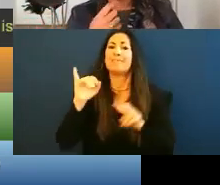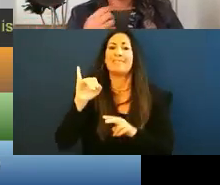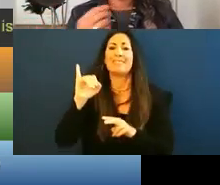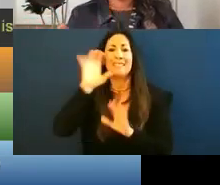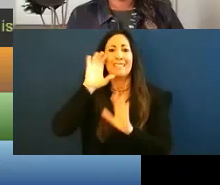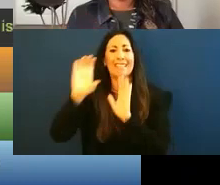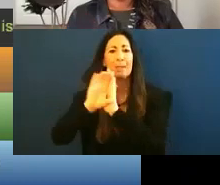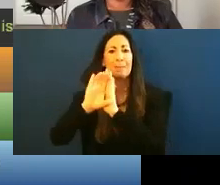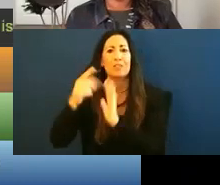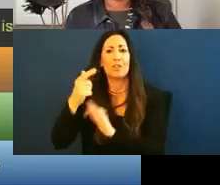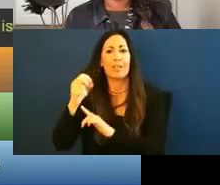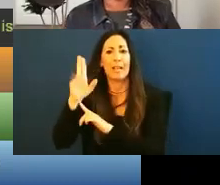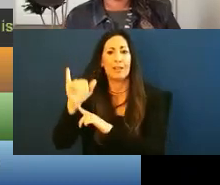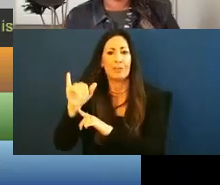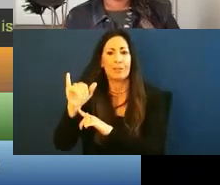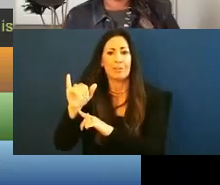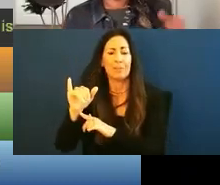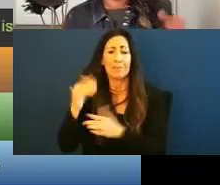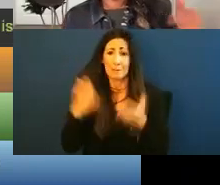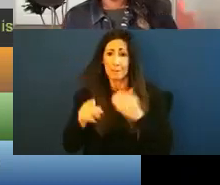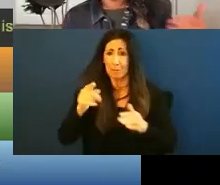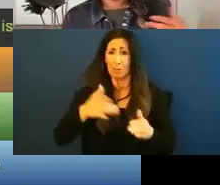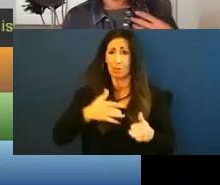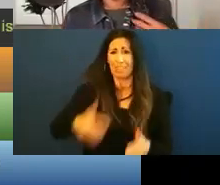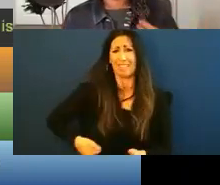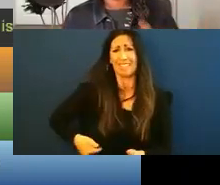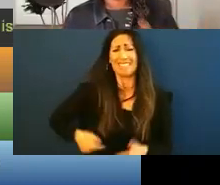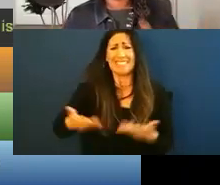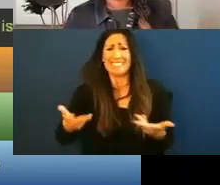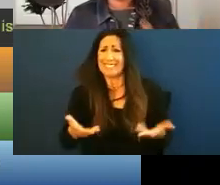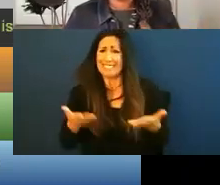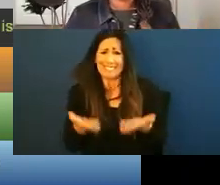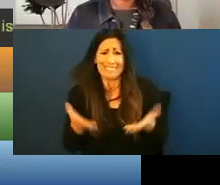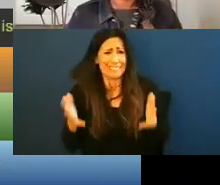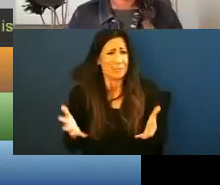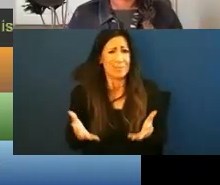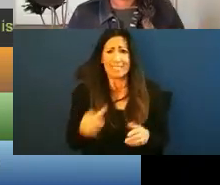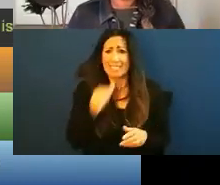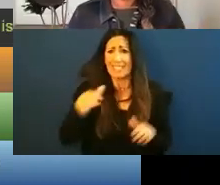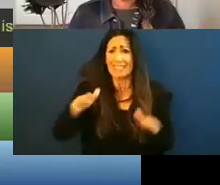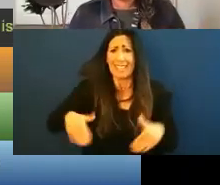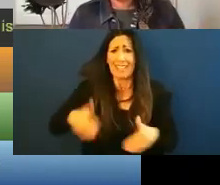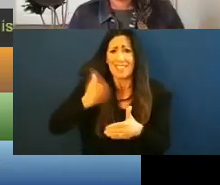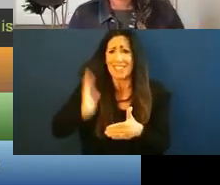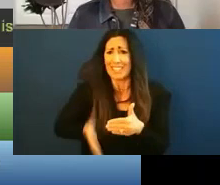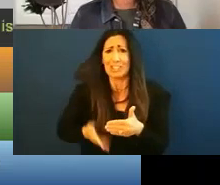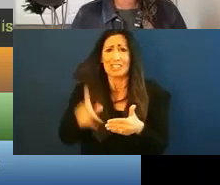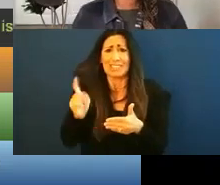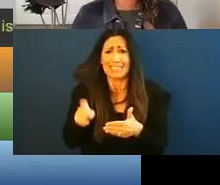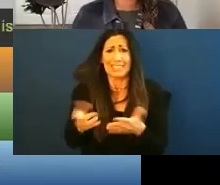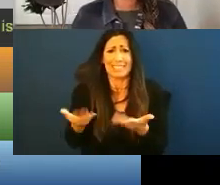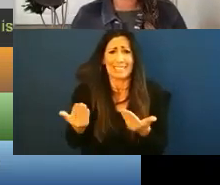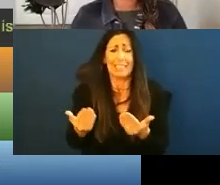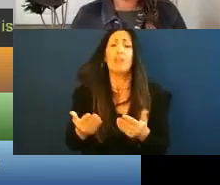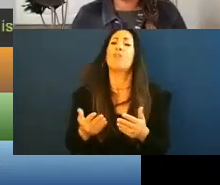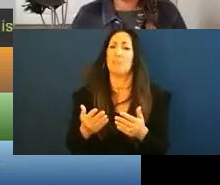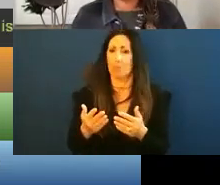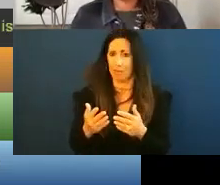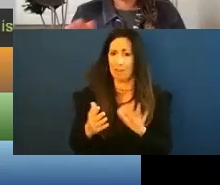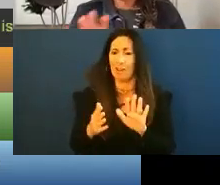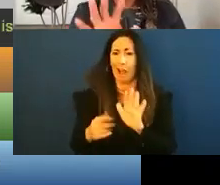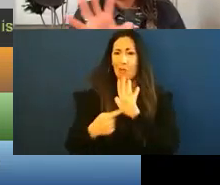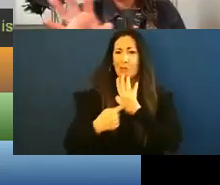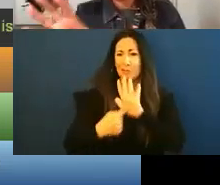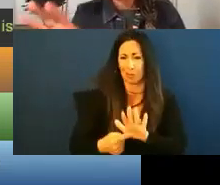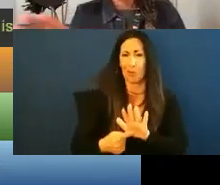well, there's something incomplete. There's an upload logo over there. Well, we're going to do that first so that we